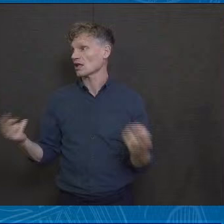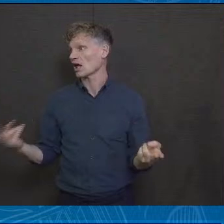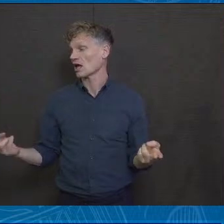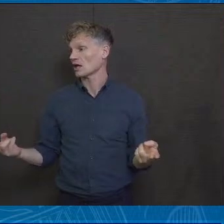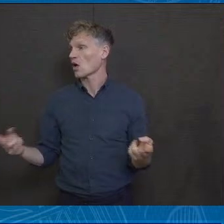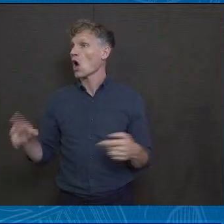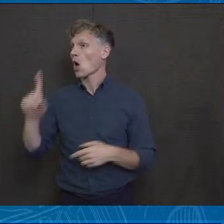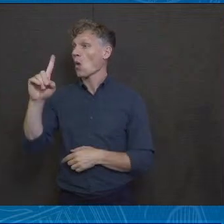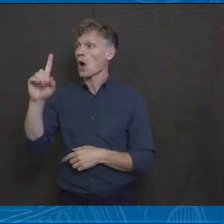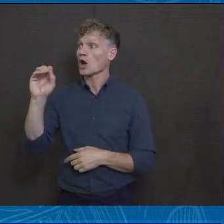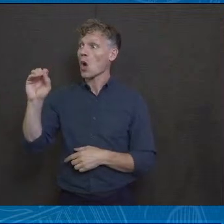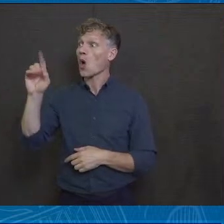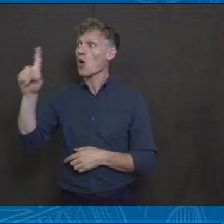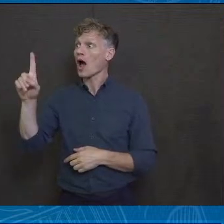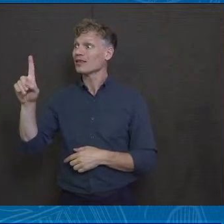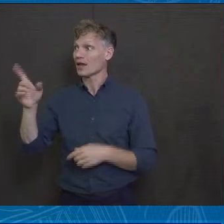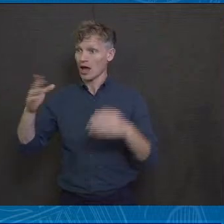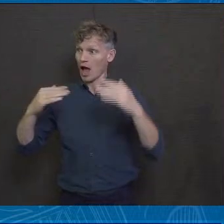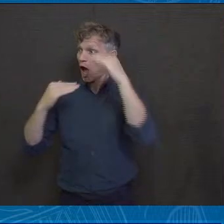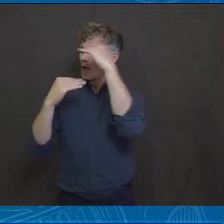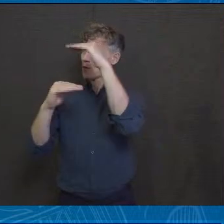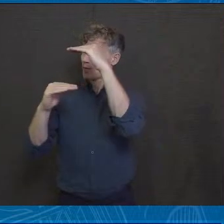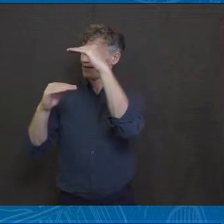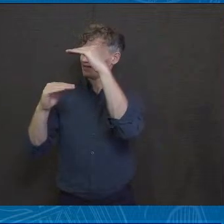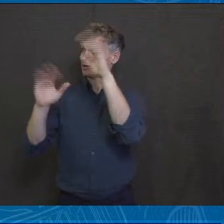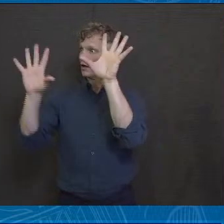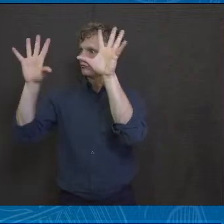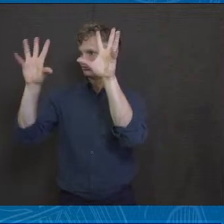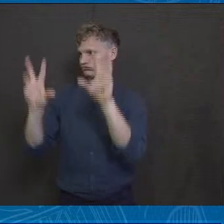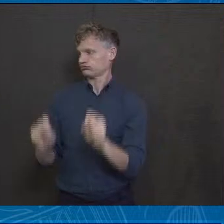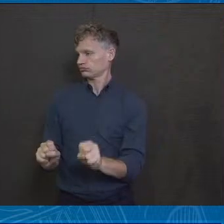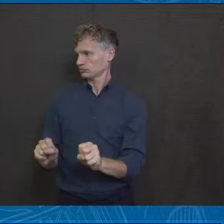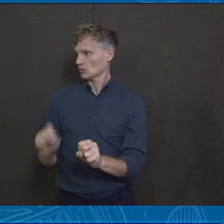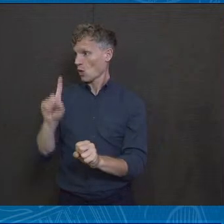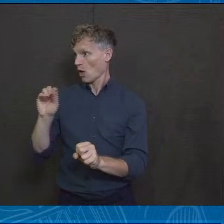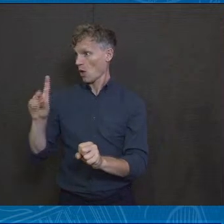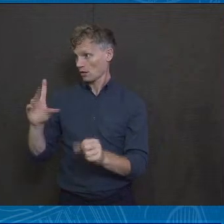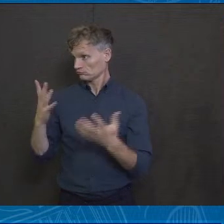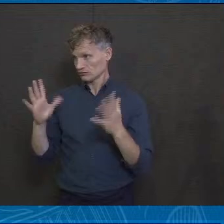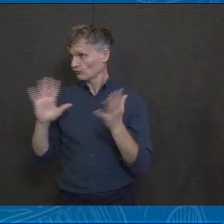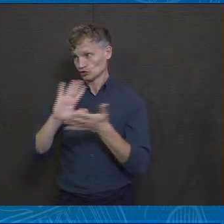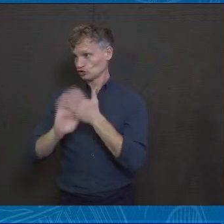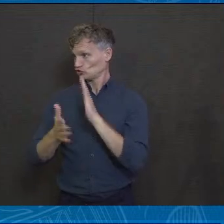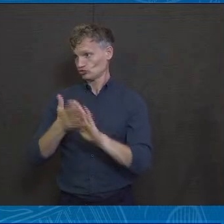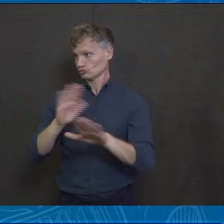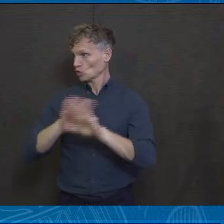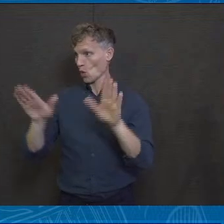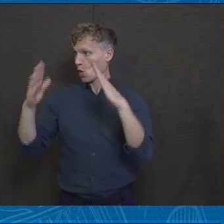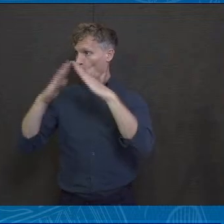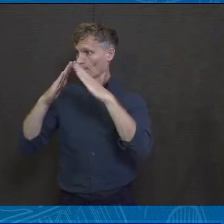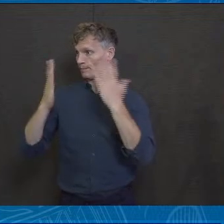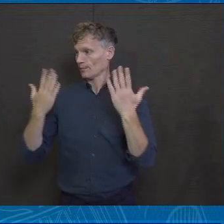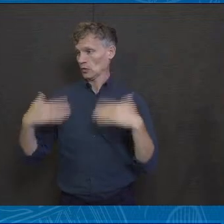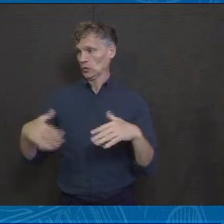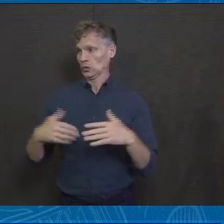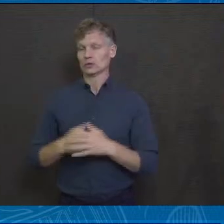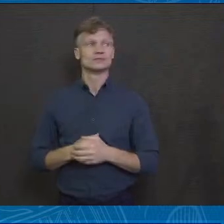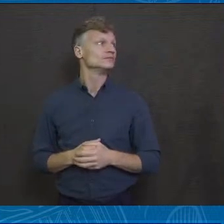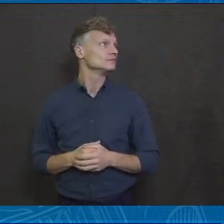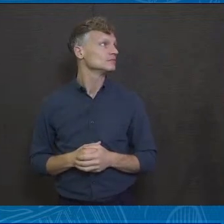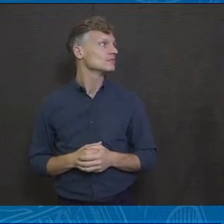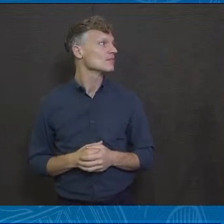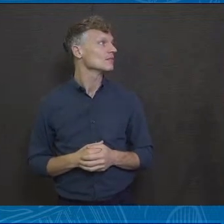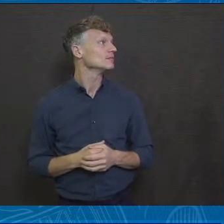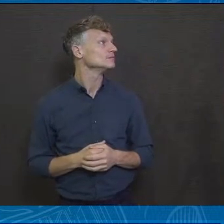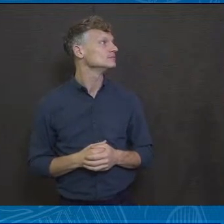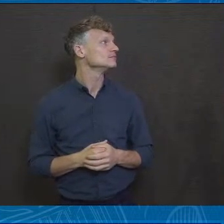units of condominium owner lost their property. Sorry for taking